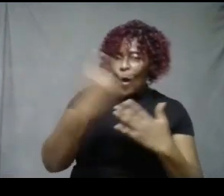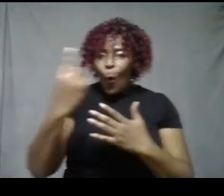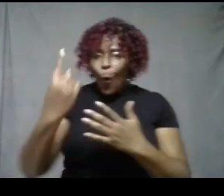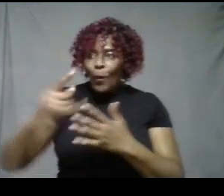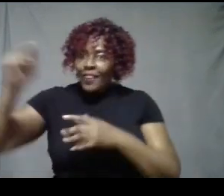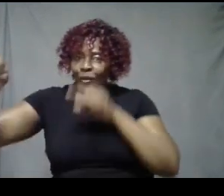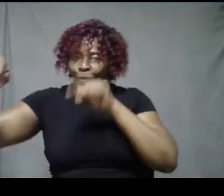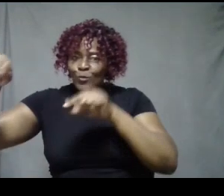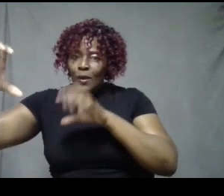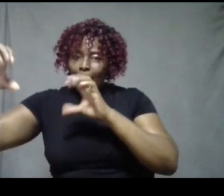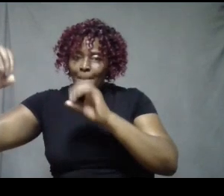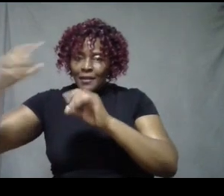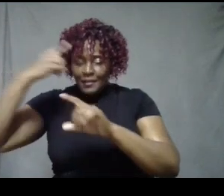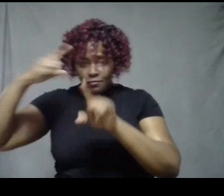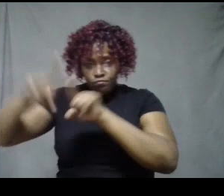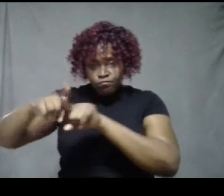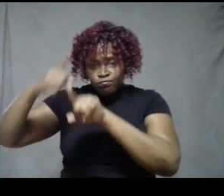is contingent upon.